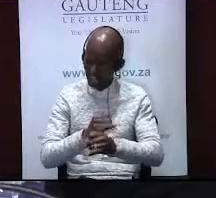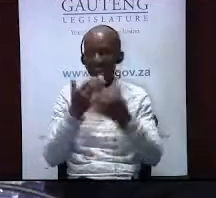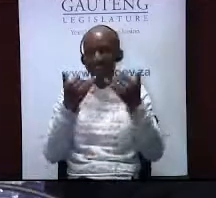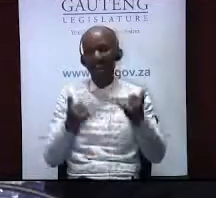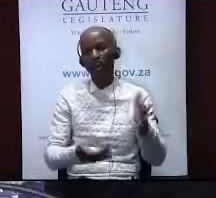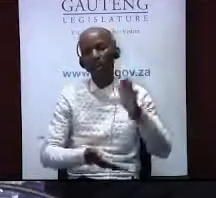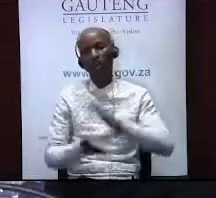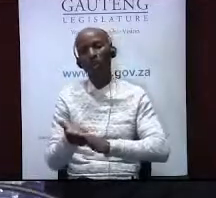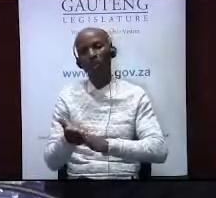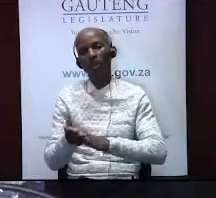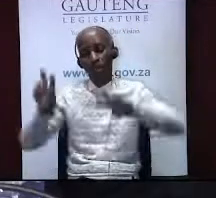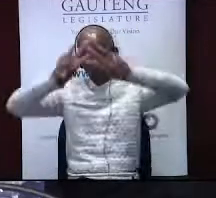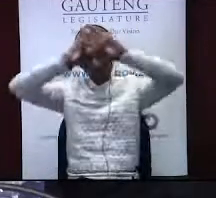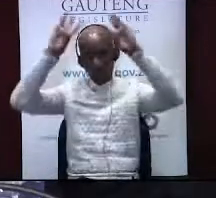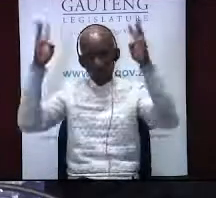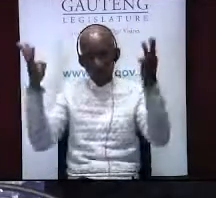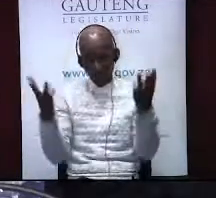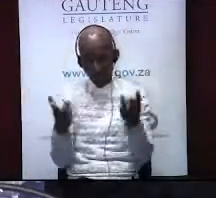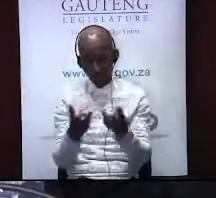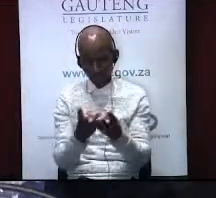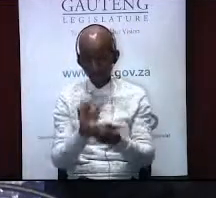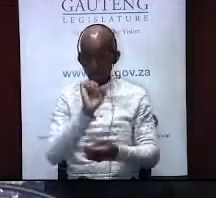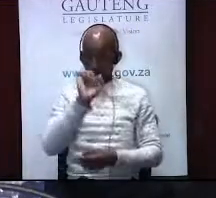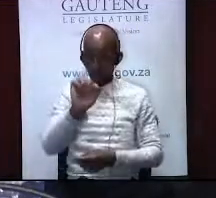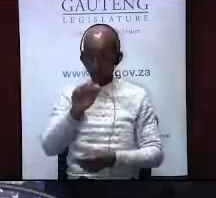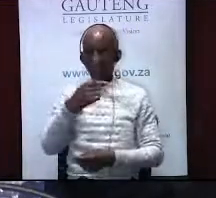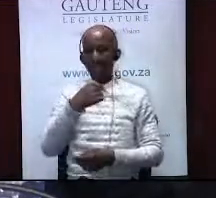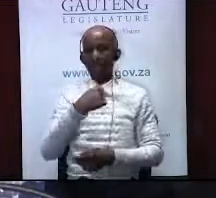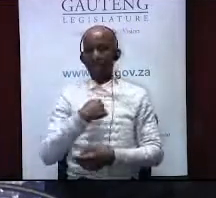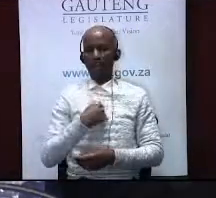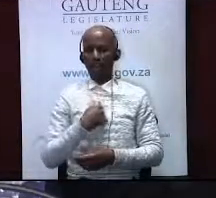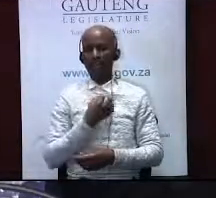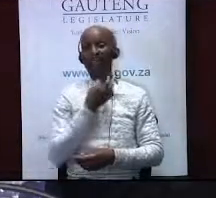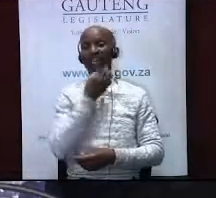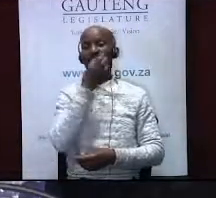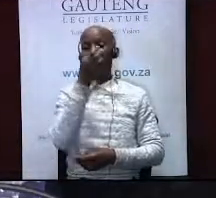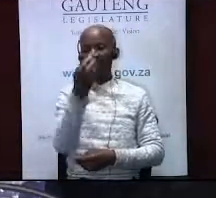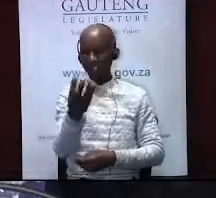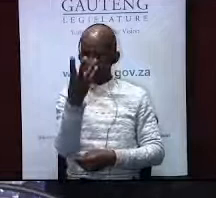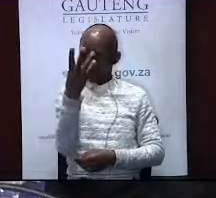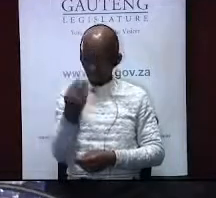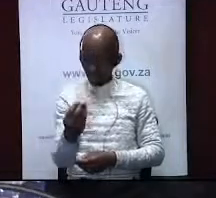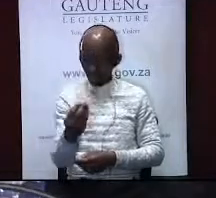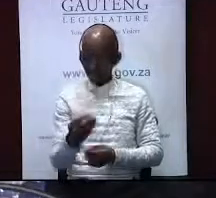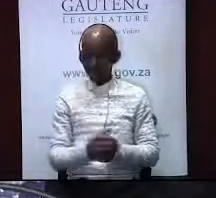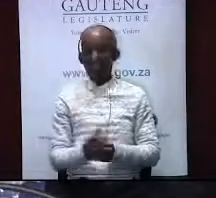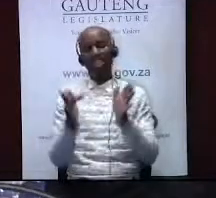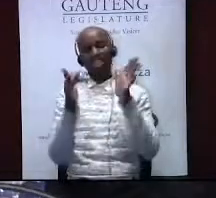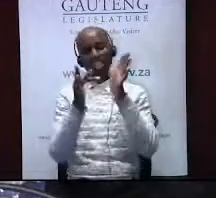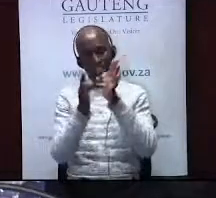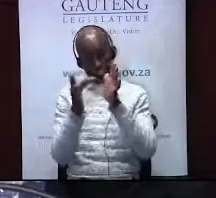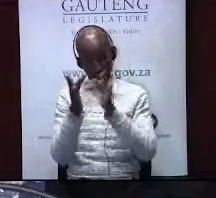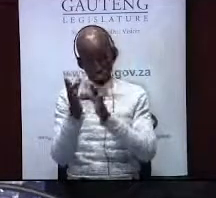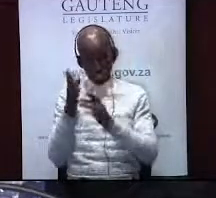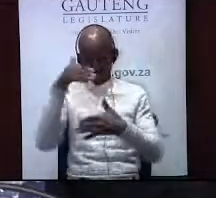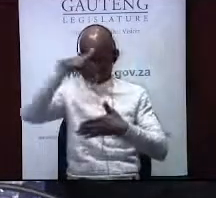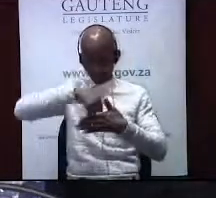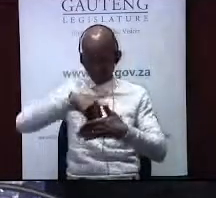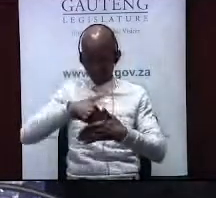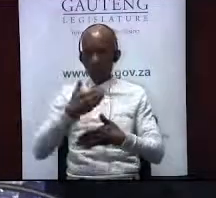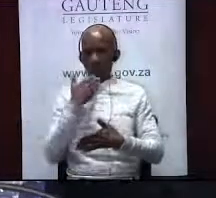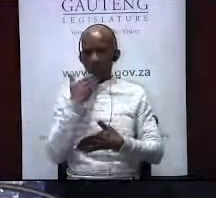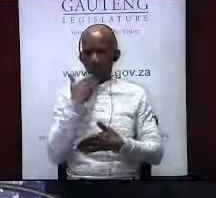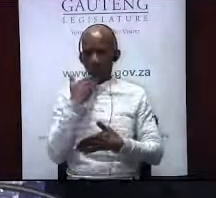now going globally. Nalwena, but the greater aim inside of us. who